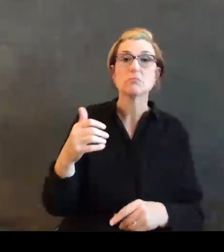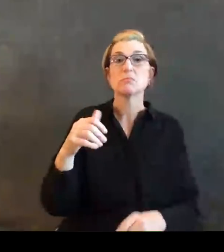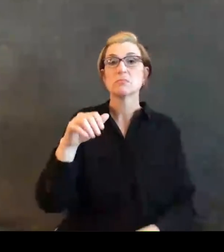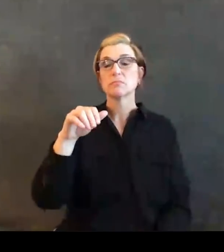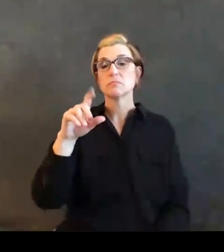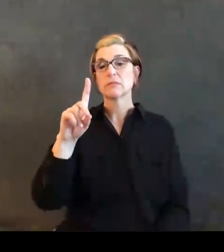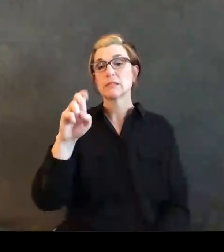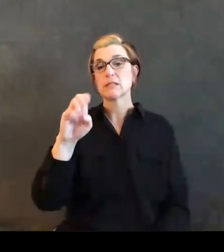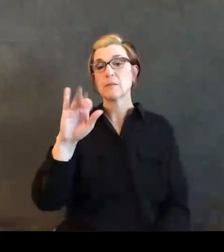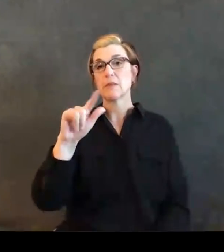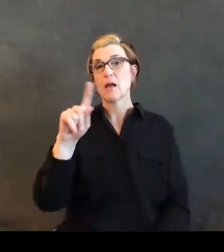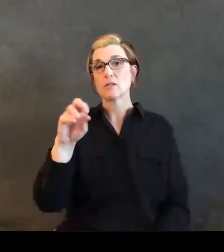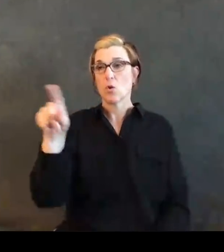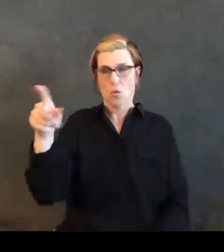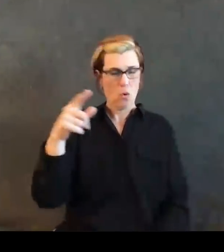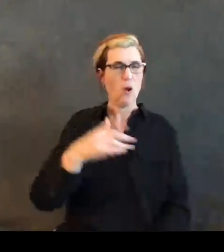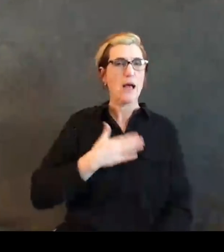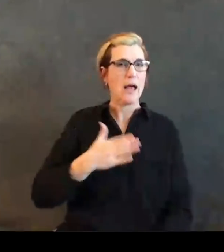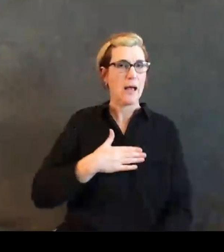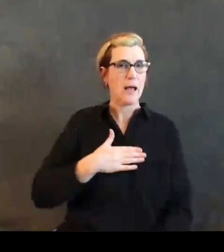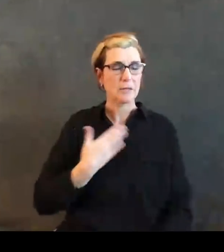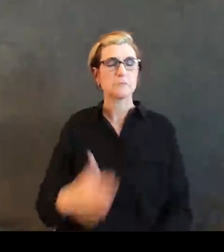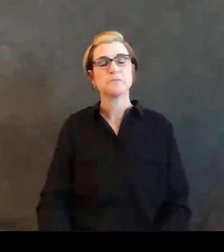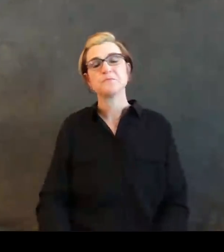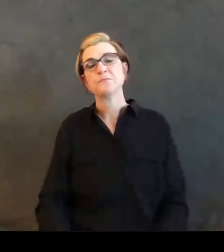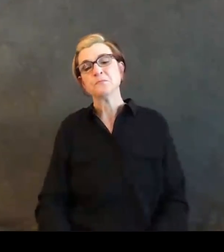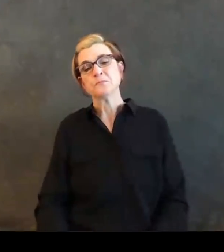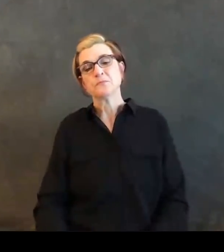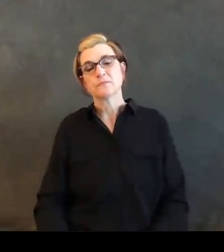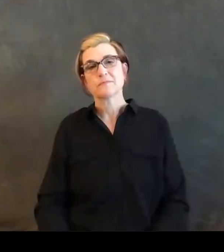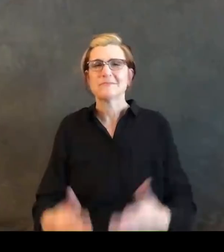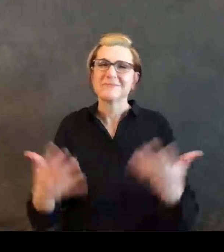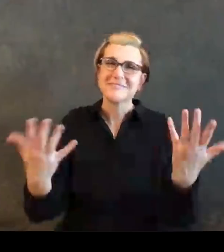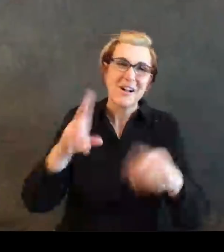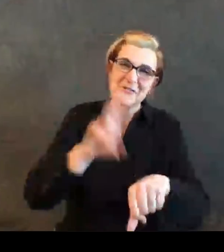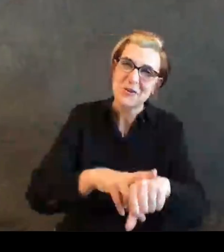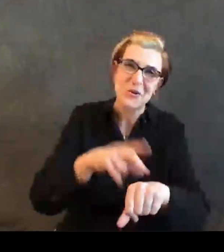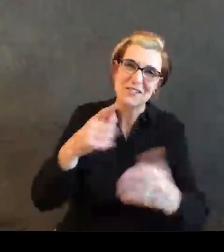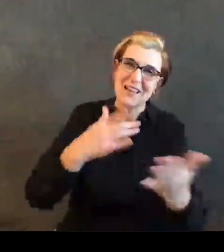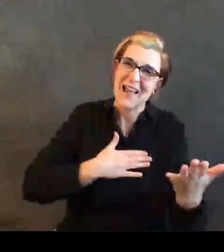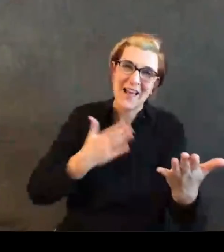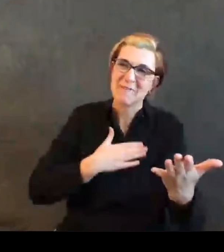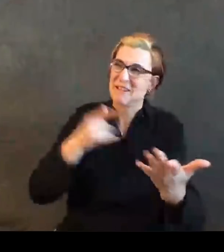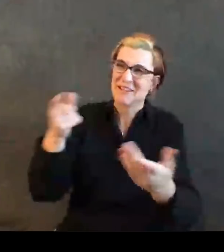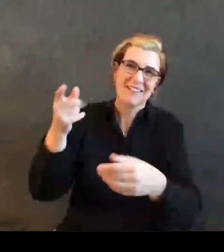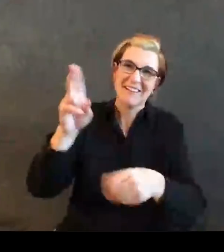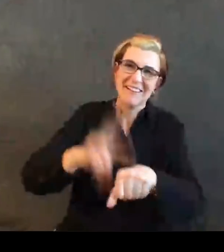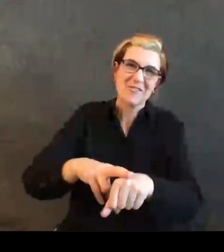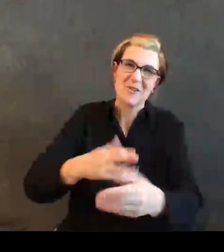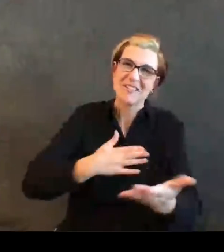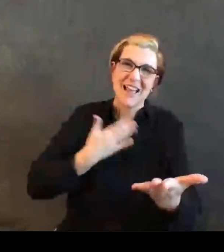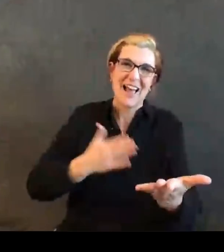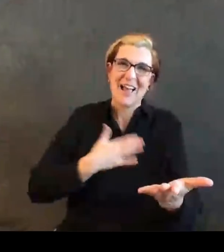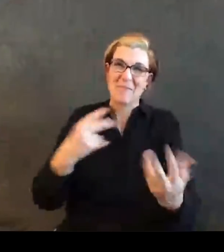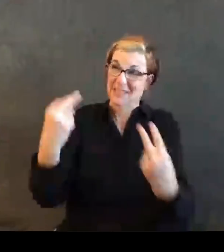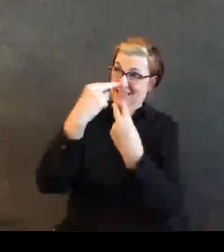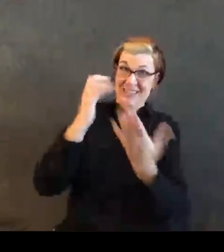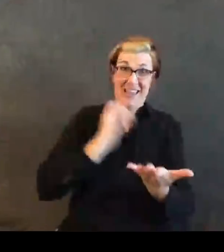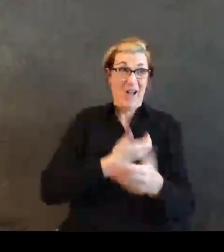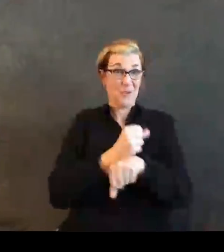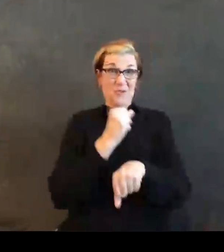very happy. It's hard not to be happy with the job we're doing, that I can tell you. Throughout this national